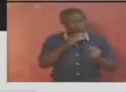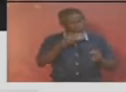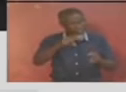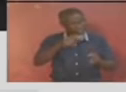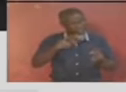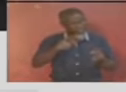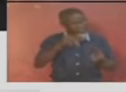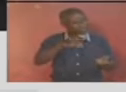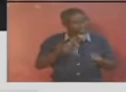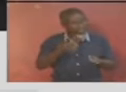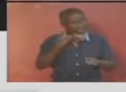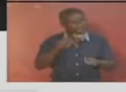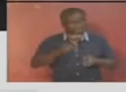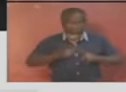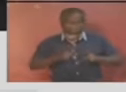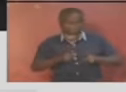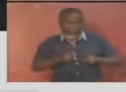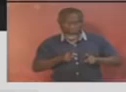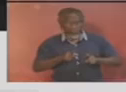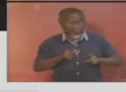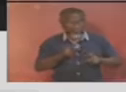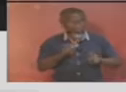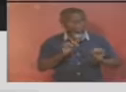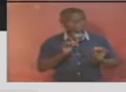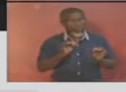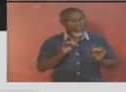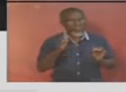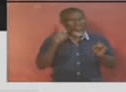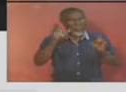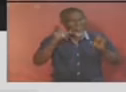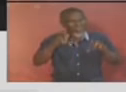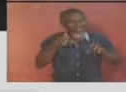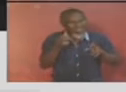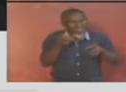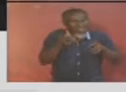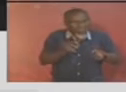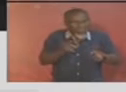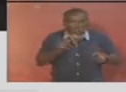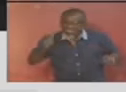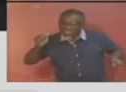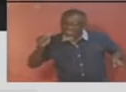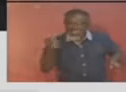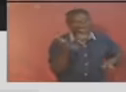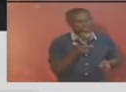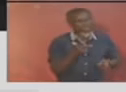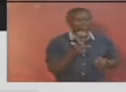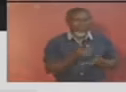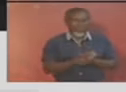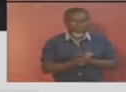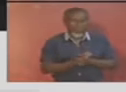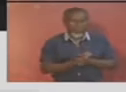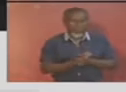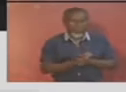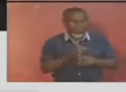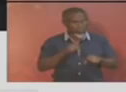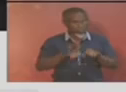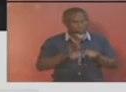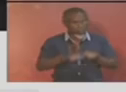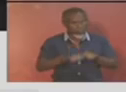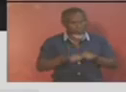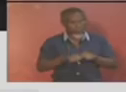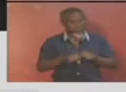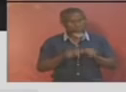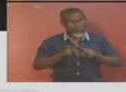that no one is guaranteed or no one is immune from death, but the higher risk does tend to manifest